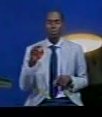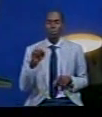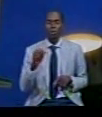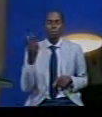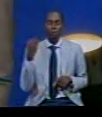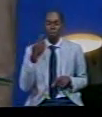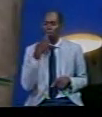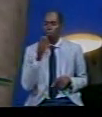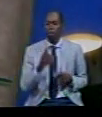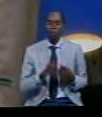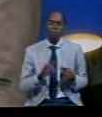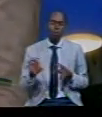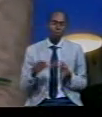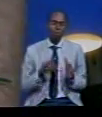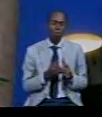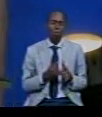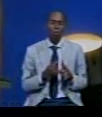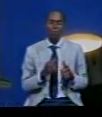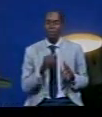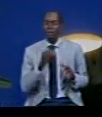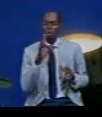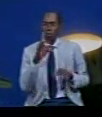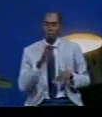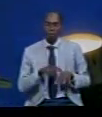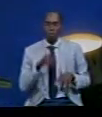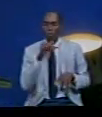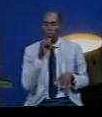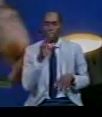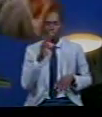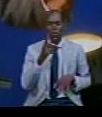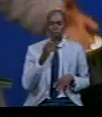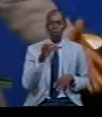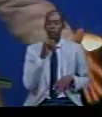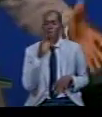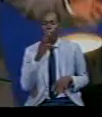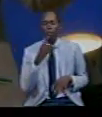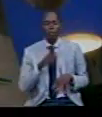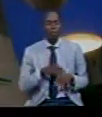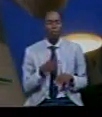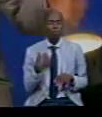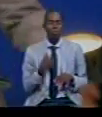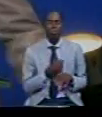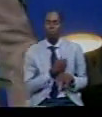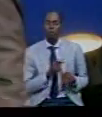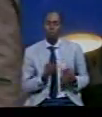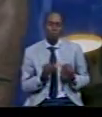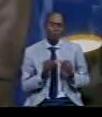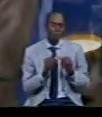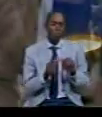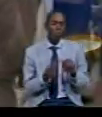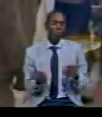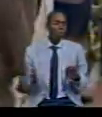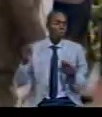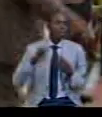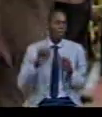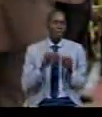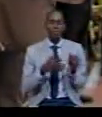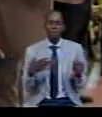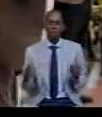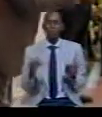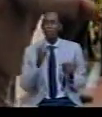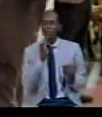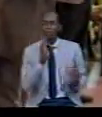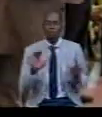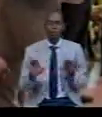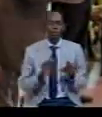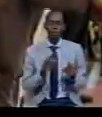Not three times, not four times. We go on until everything is fulfilled according to